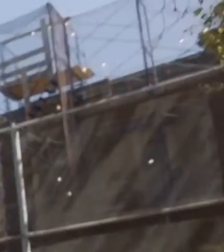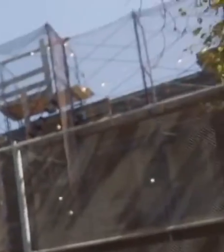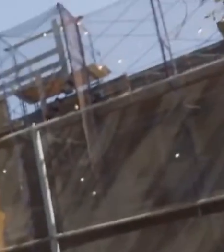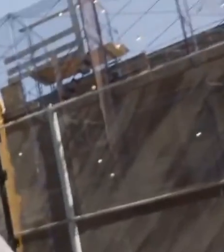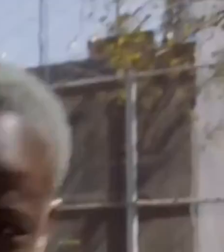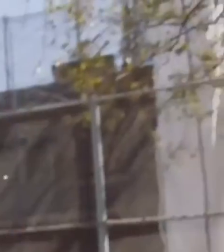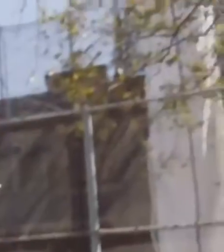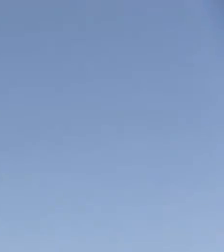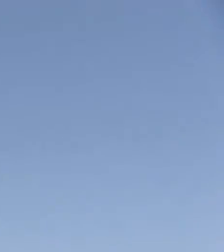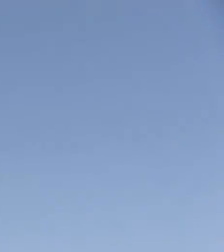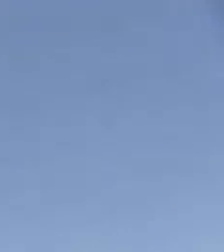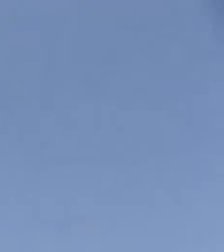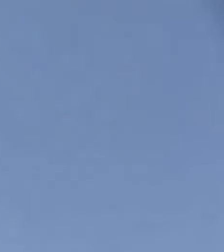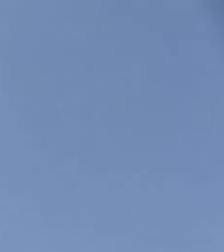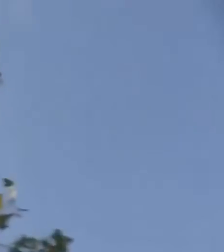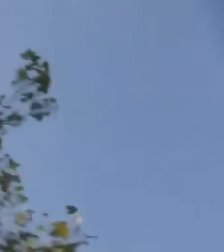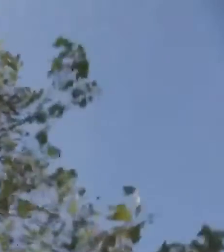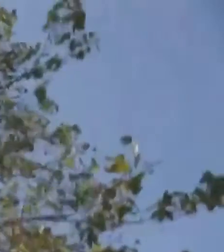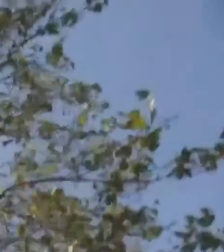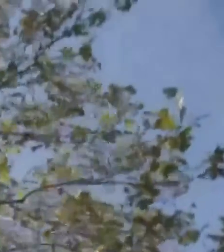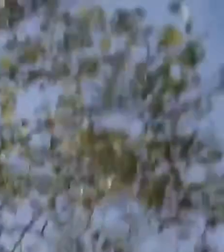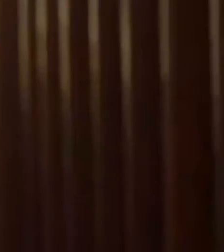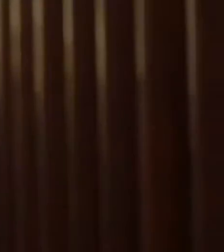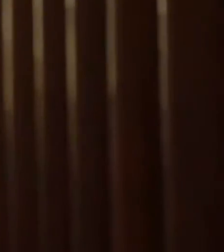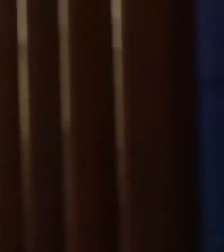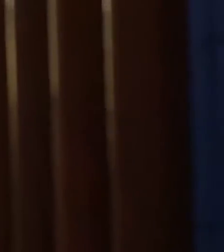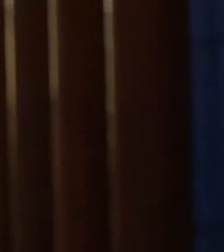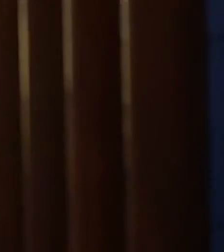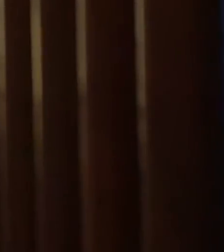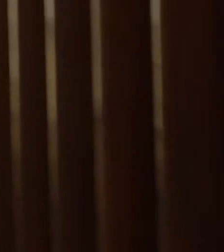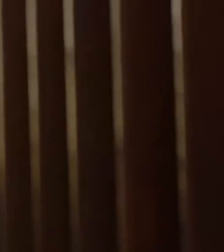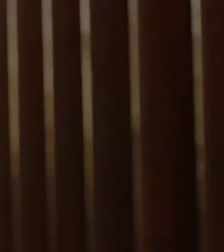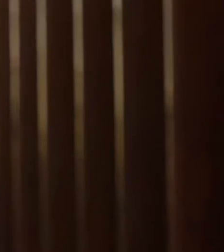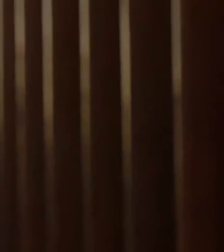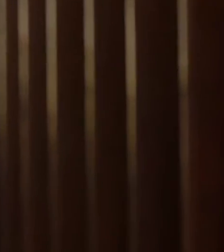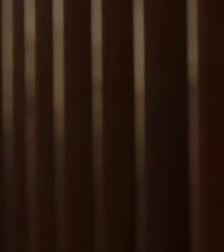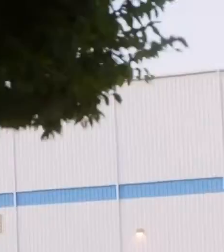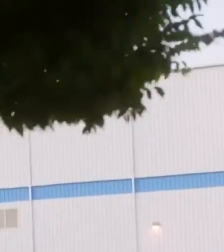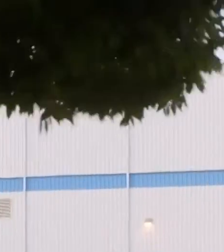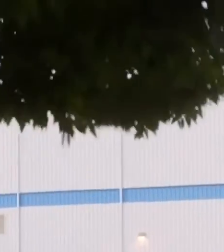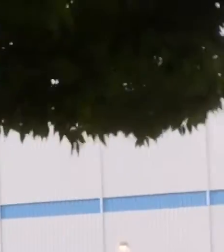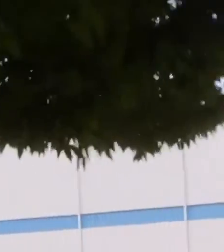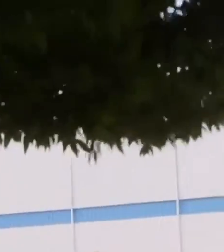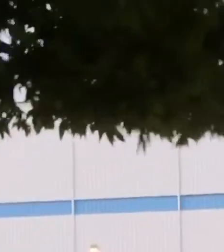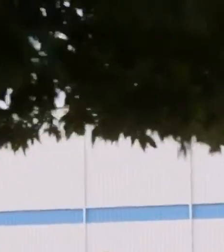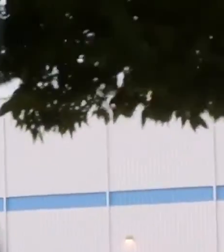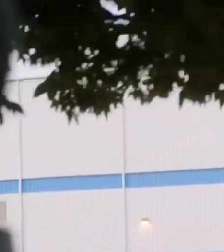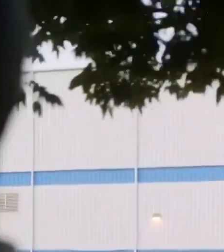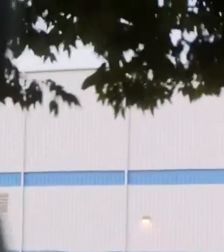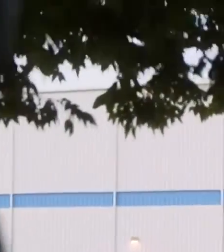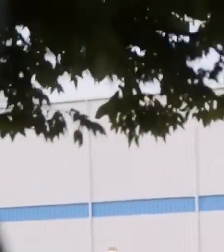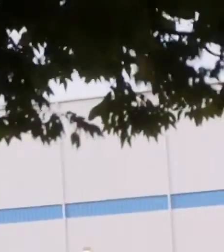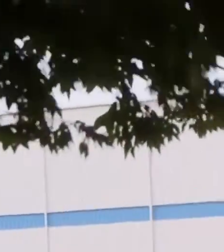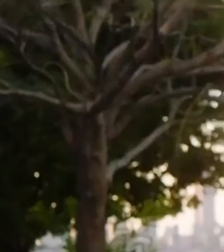for my younger siblings, and I had to become a better friend to my